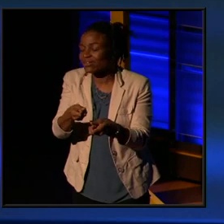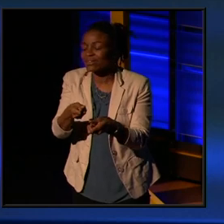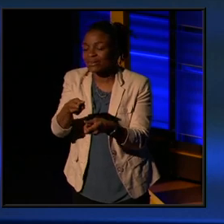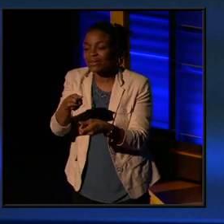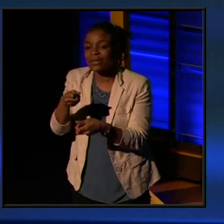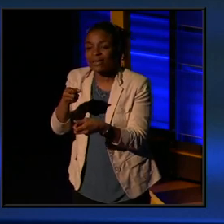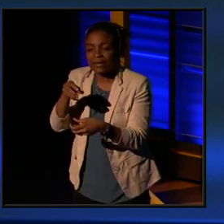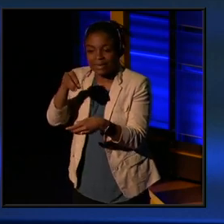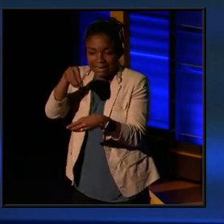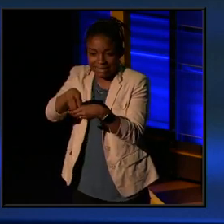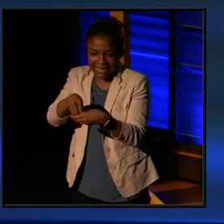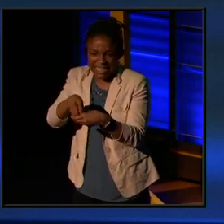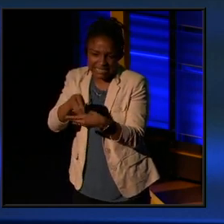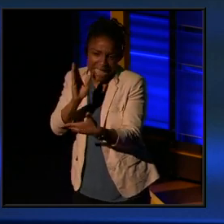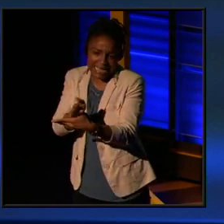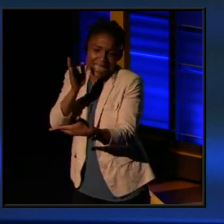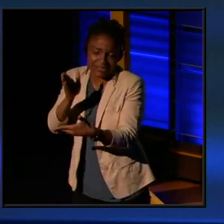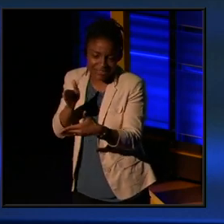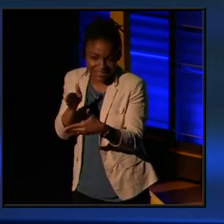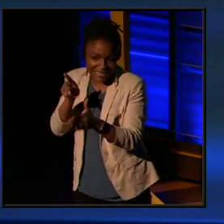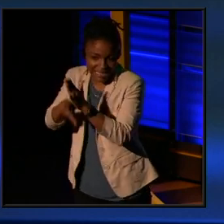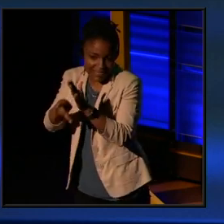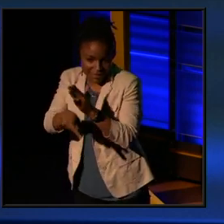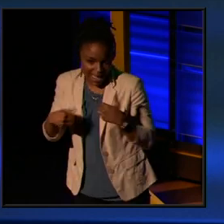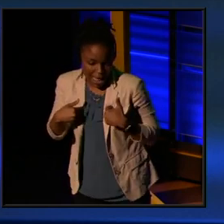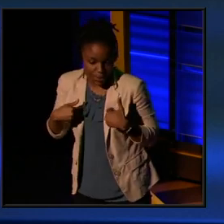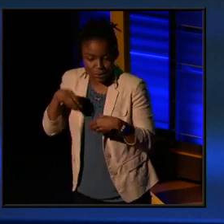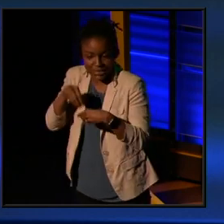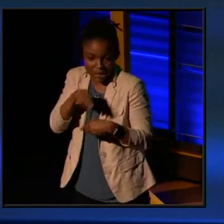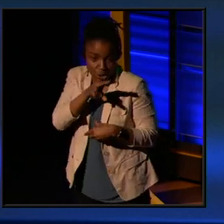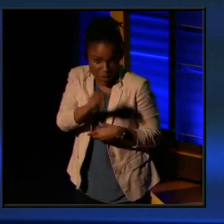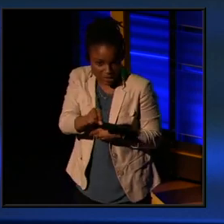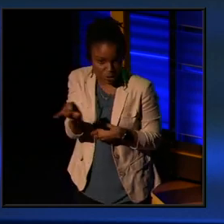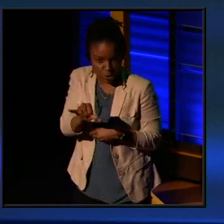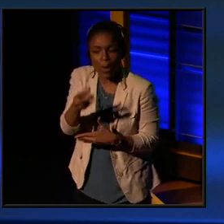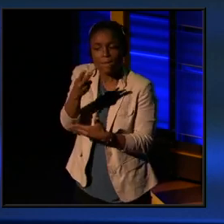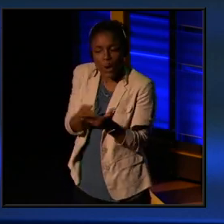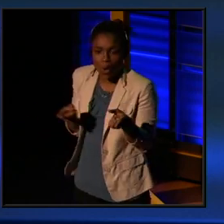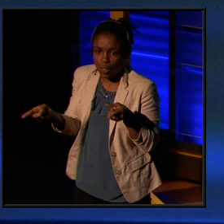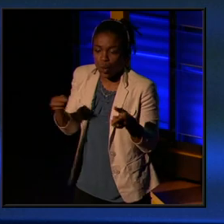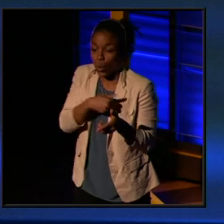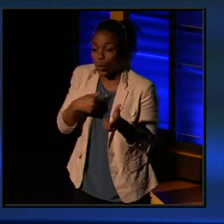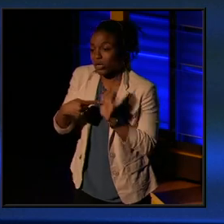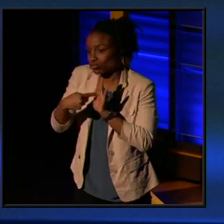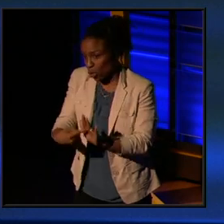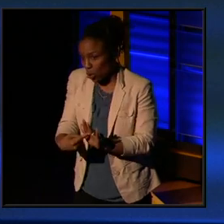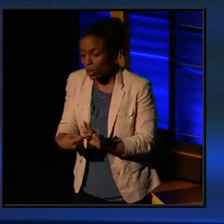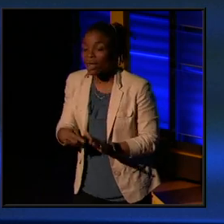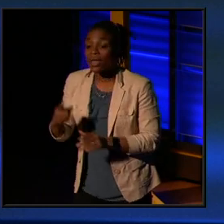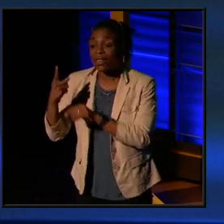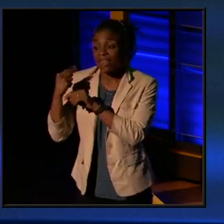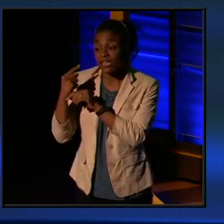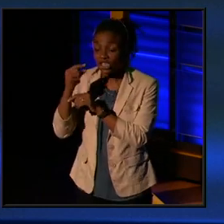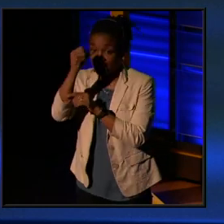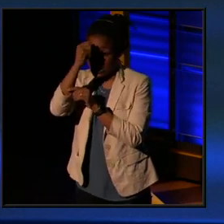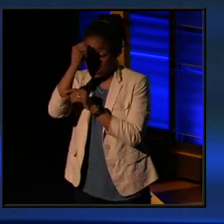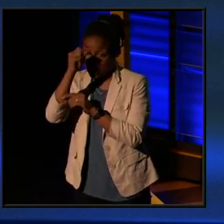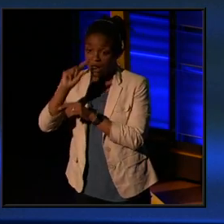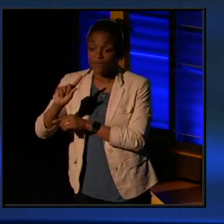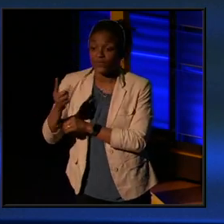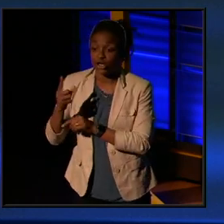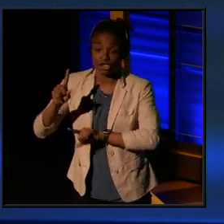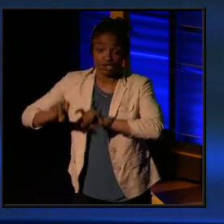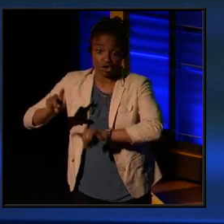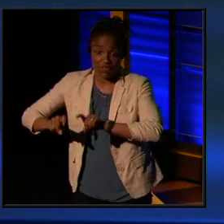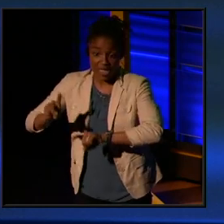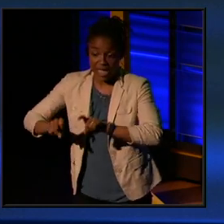anti-trafficking organization based in the US. And last year, we actually got India's first baseline data survey on